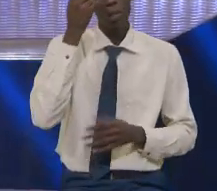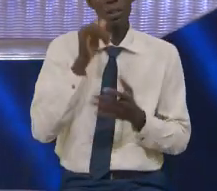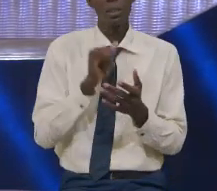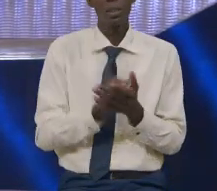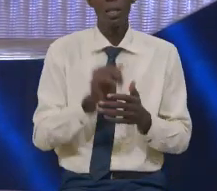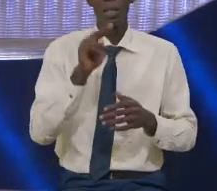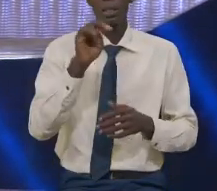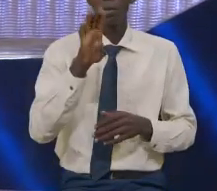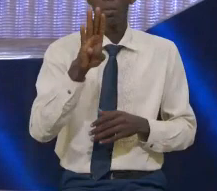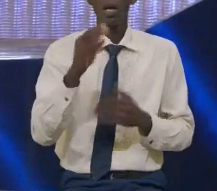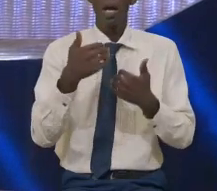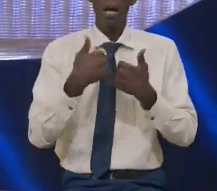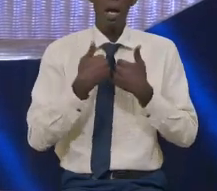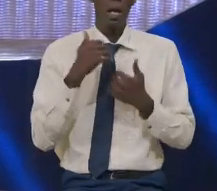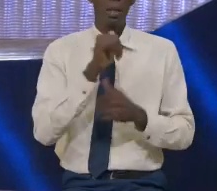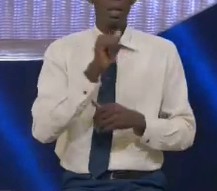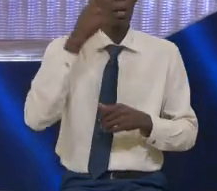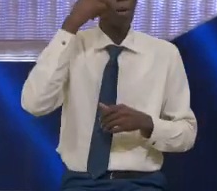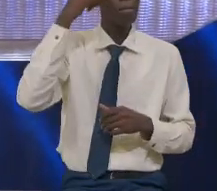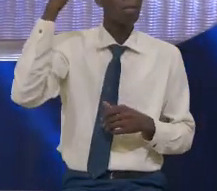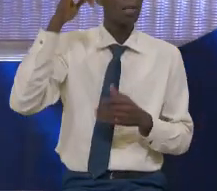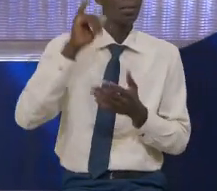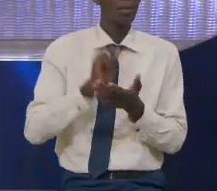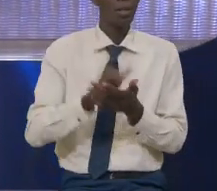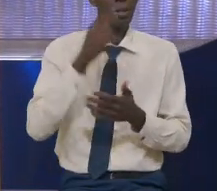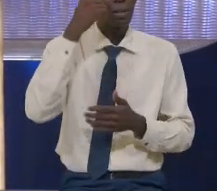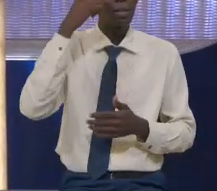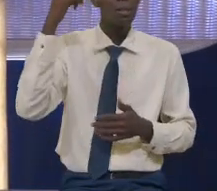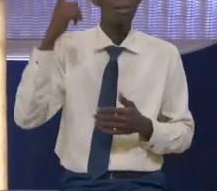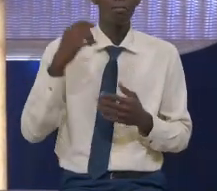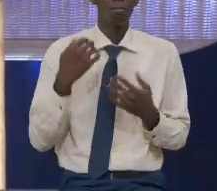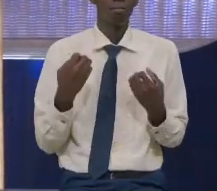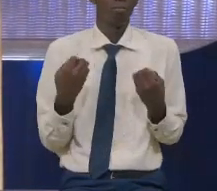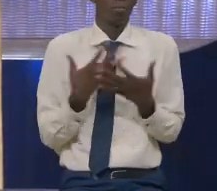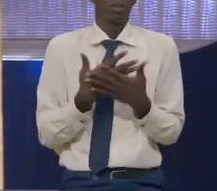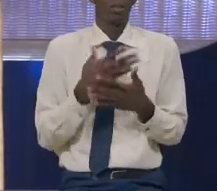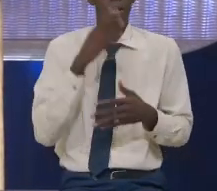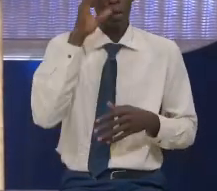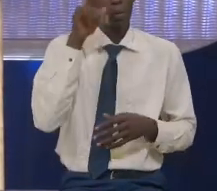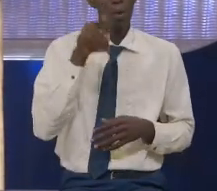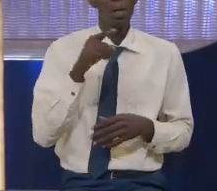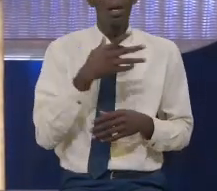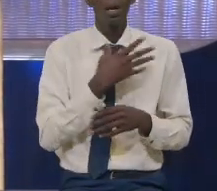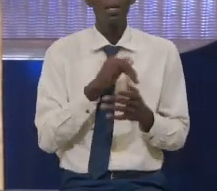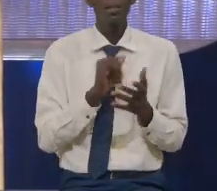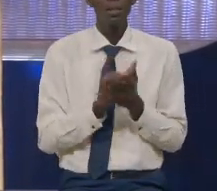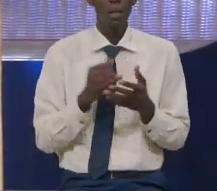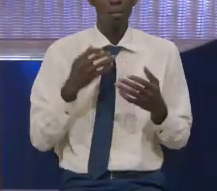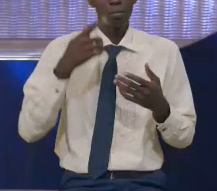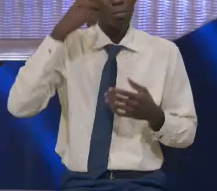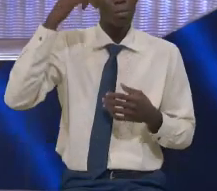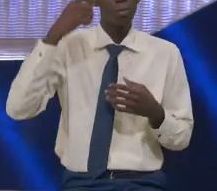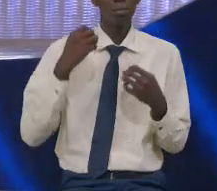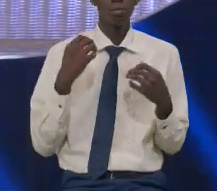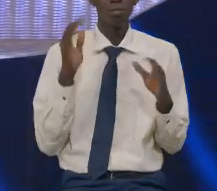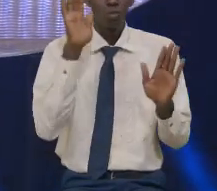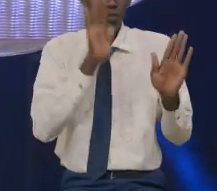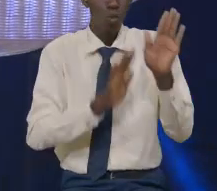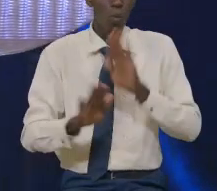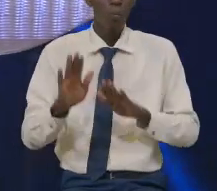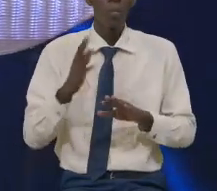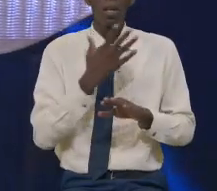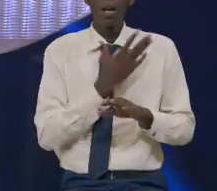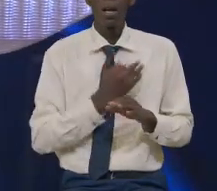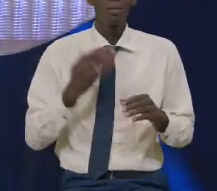had a dream, and that dream baffled him. That dream troubled him. It traumatized